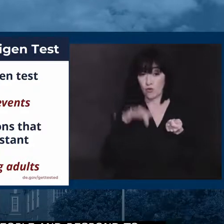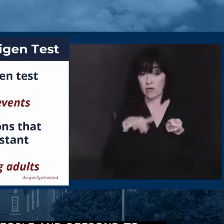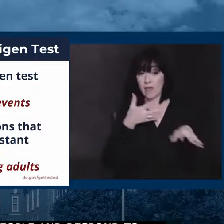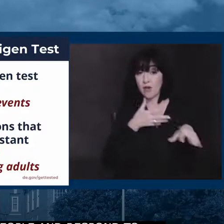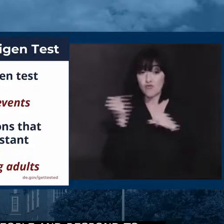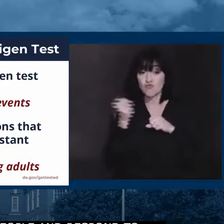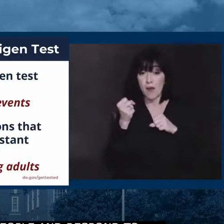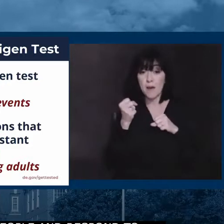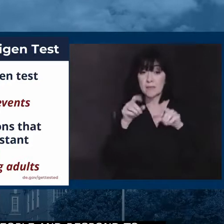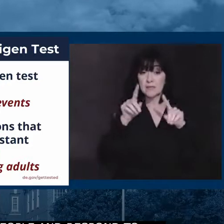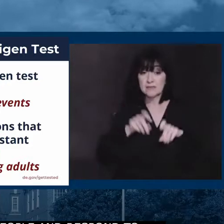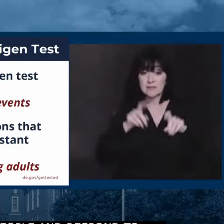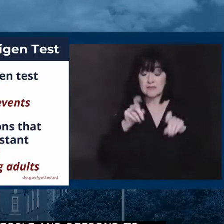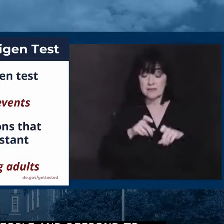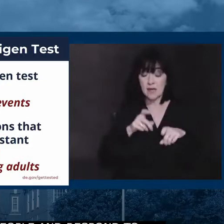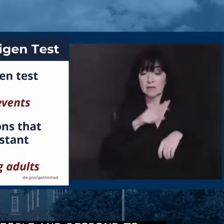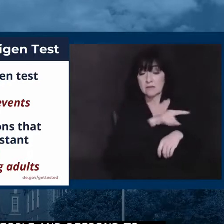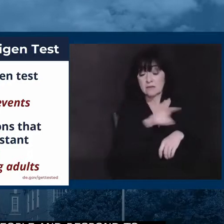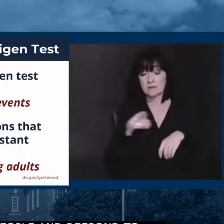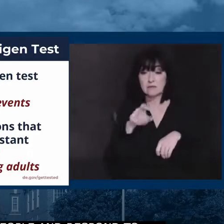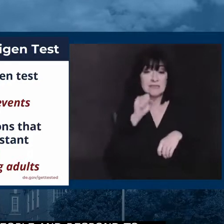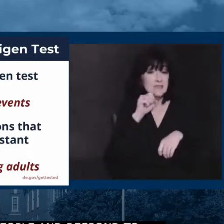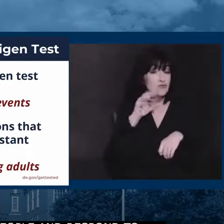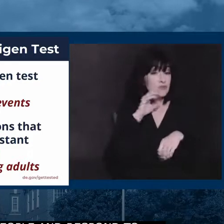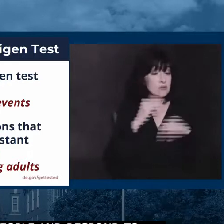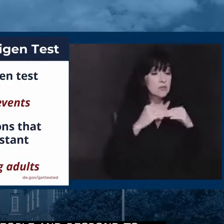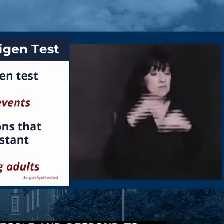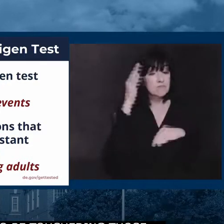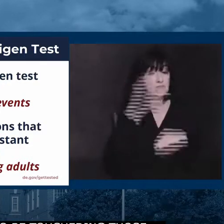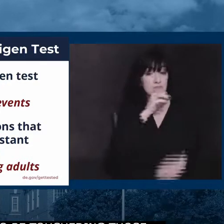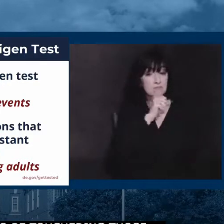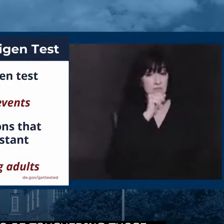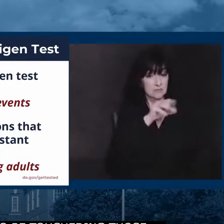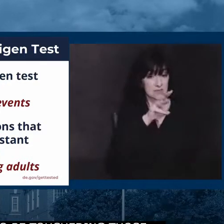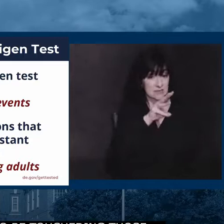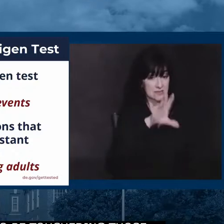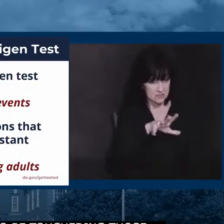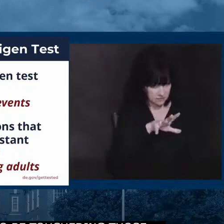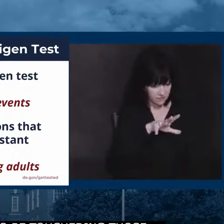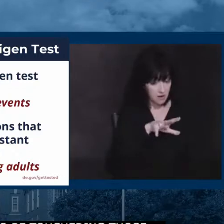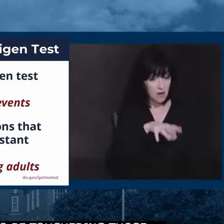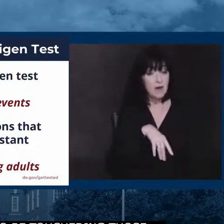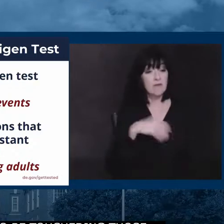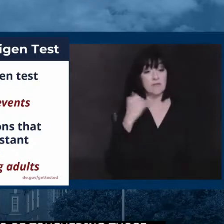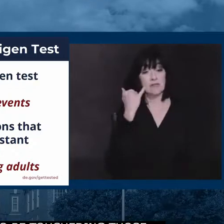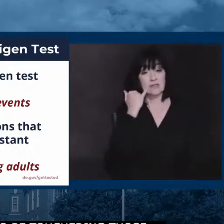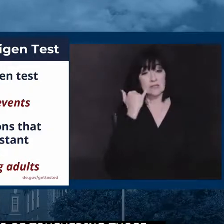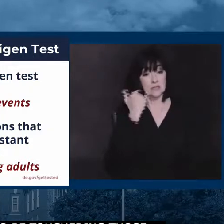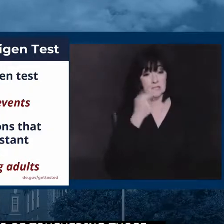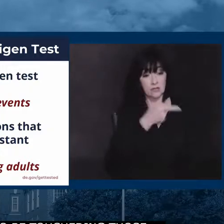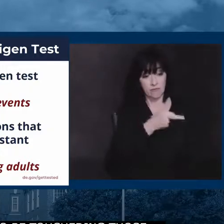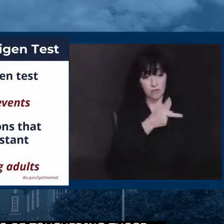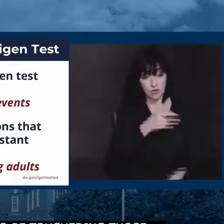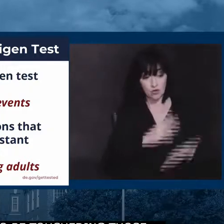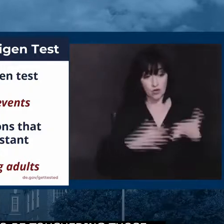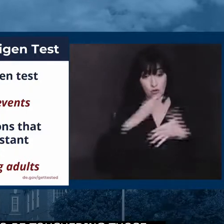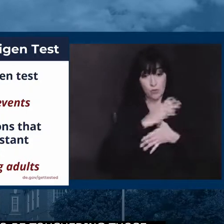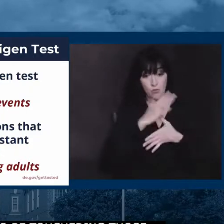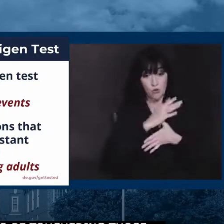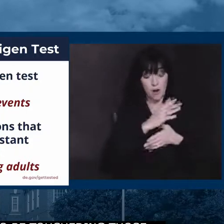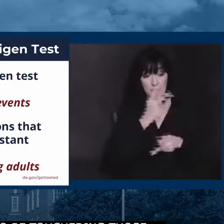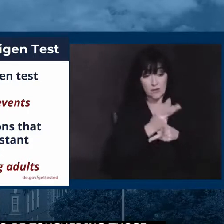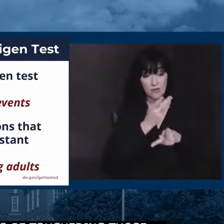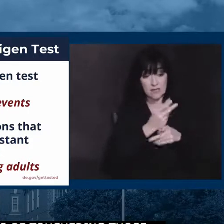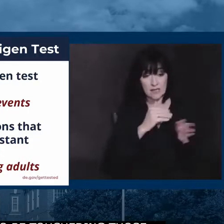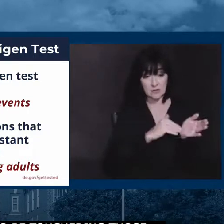of 65, because as Dr. Rattay mentioned, if you find out you're positive, you can talk to your primary care physician and get the needed